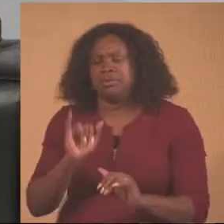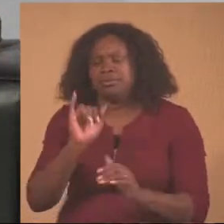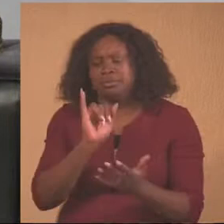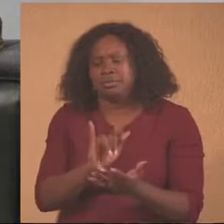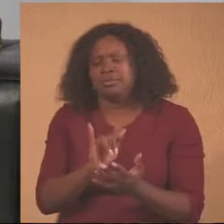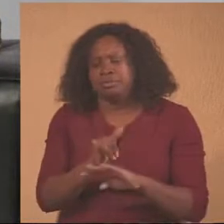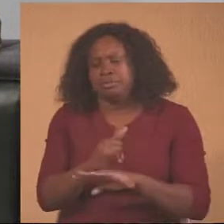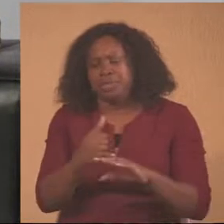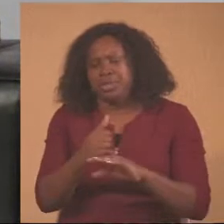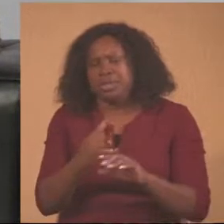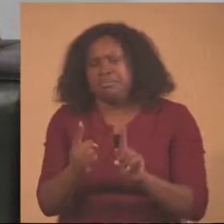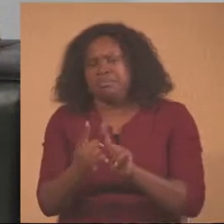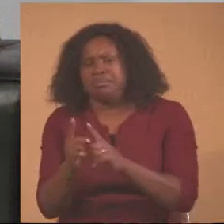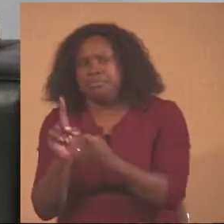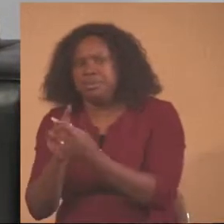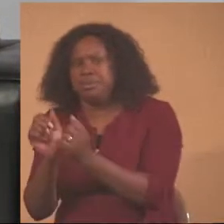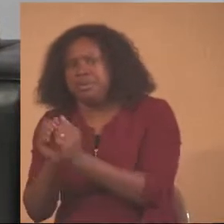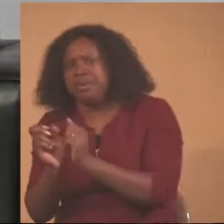don't interact.